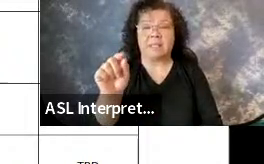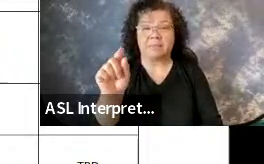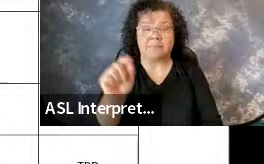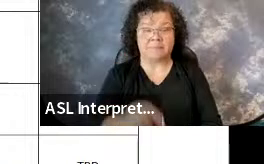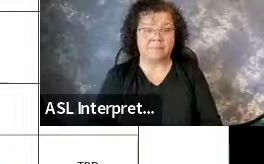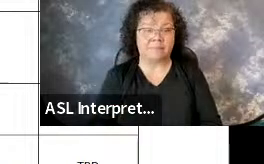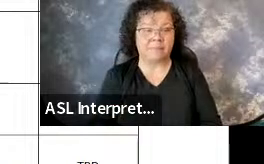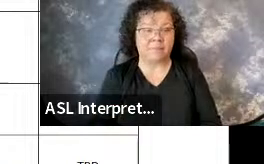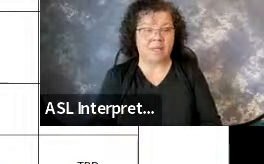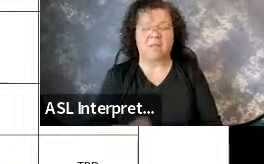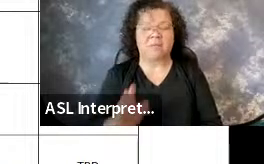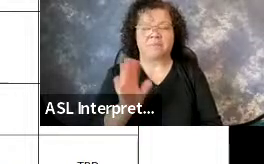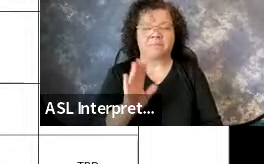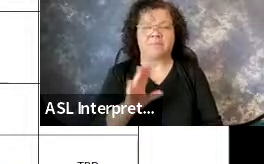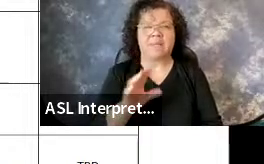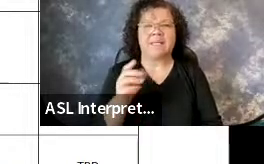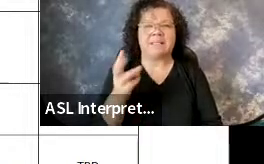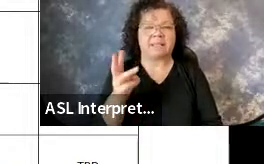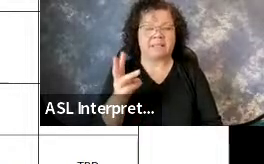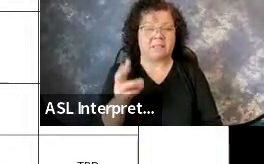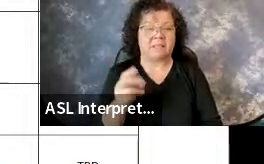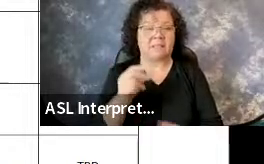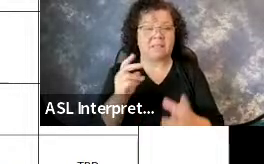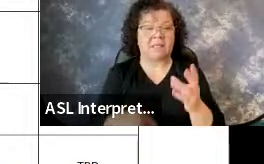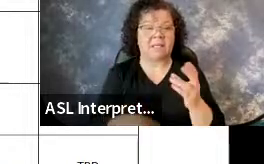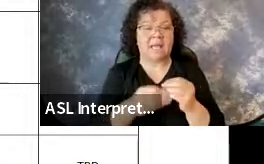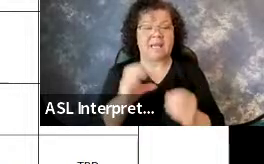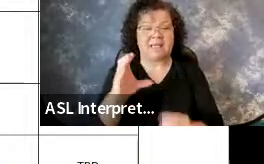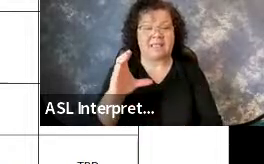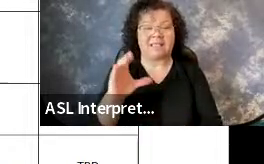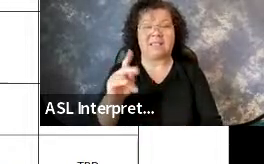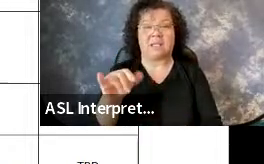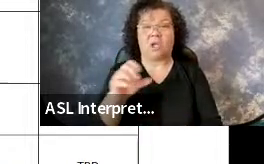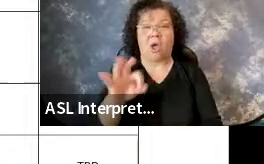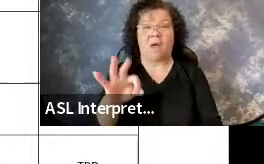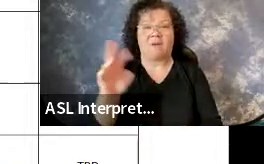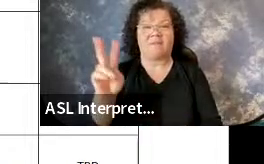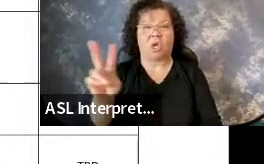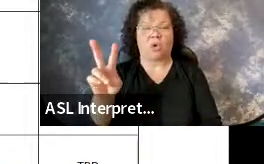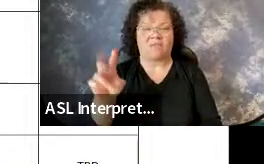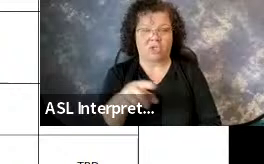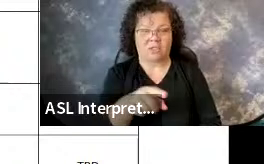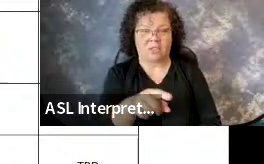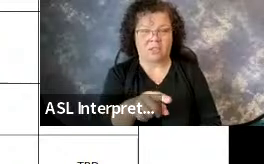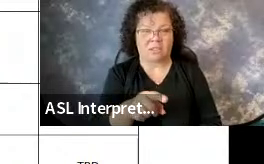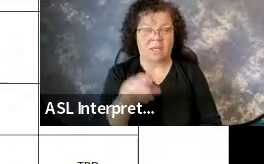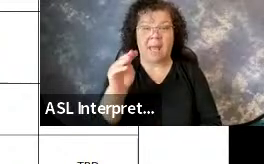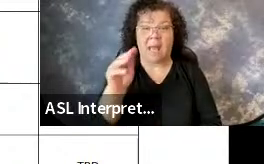MA 16, adding City of Vancouver, thank you, Marianne. MA 20,